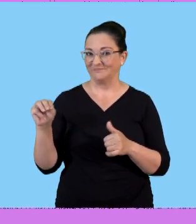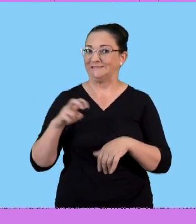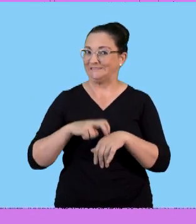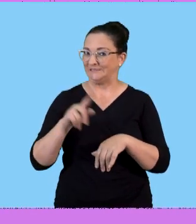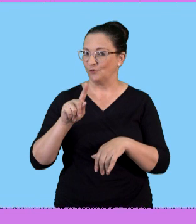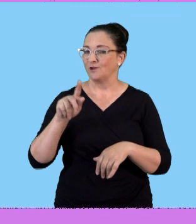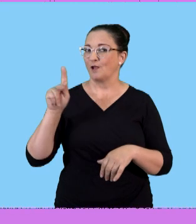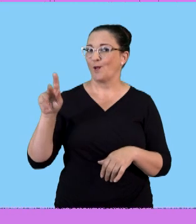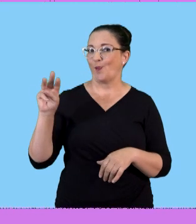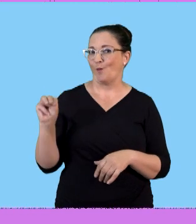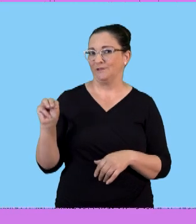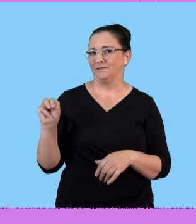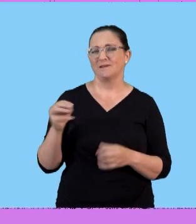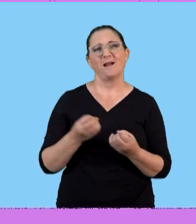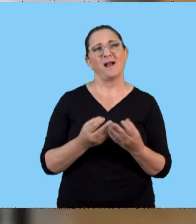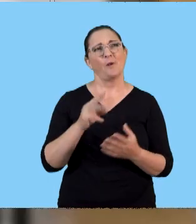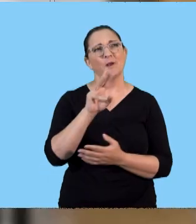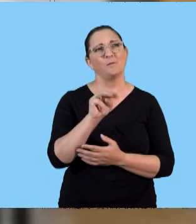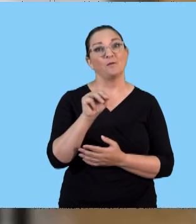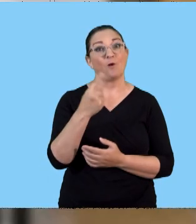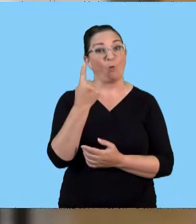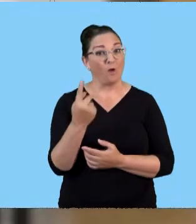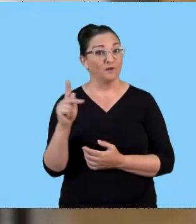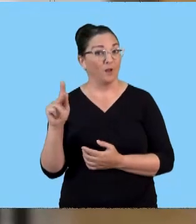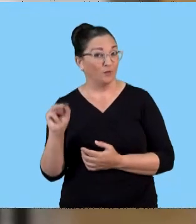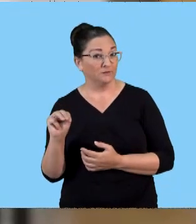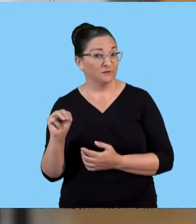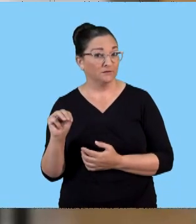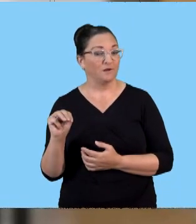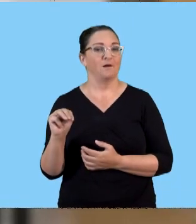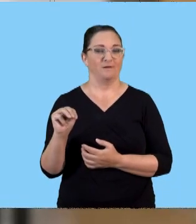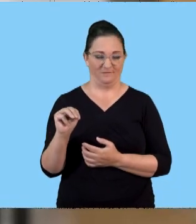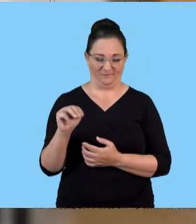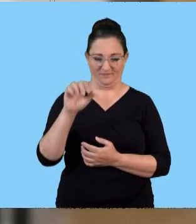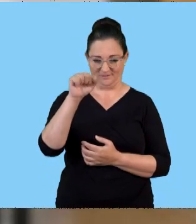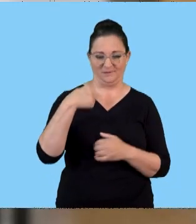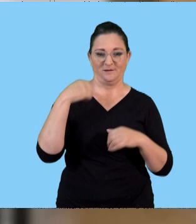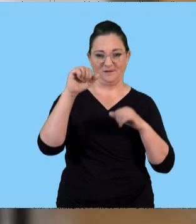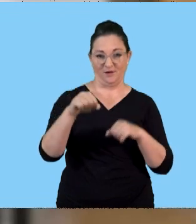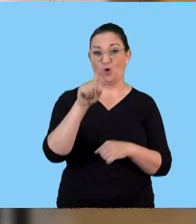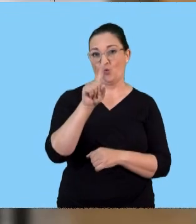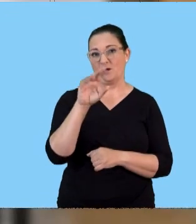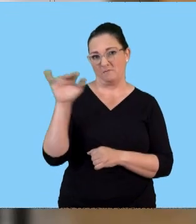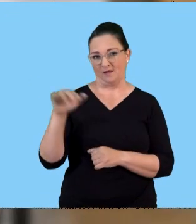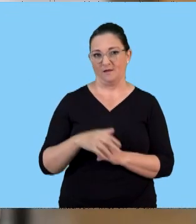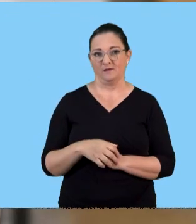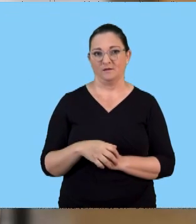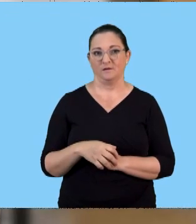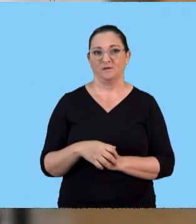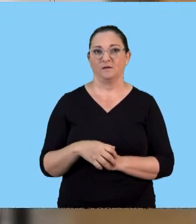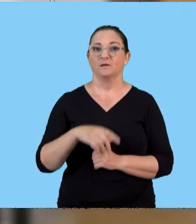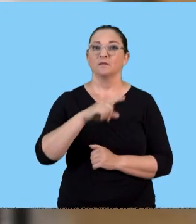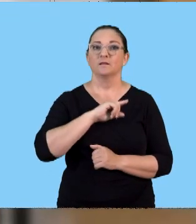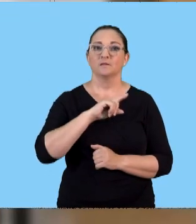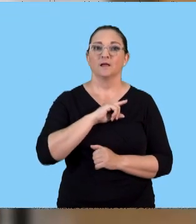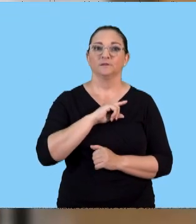kilometers, right? So quick question, how many millimeters in 1 kilometer? There we go, I agree, 1 million. So therefore, in